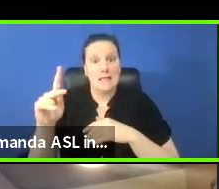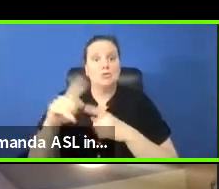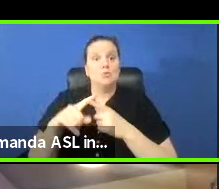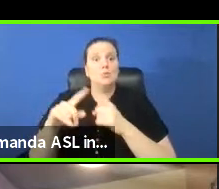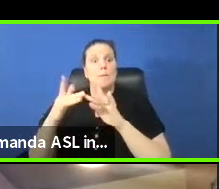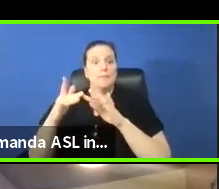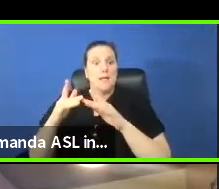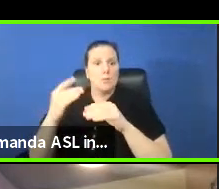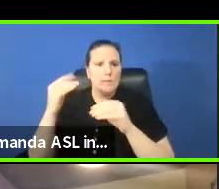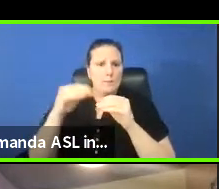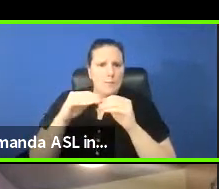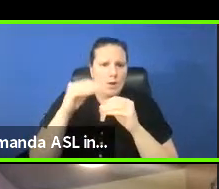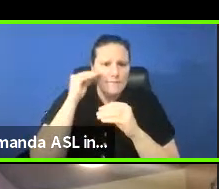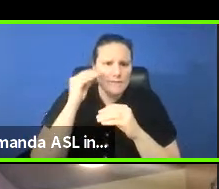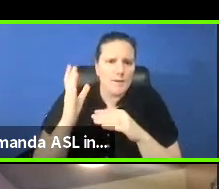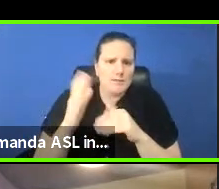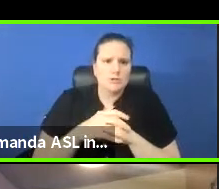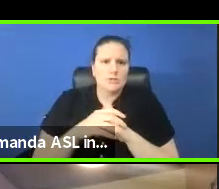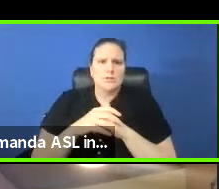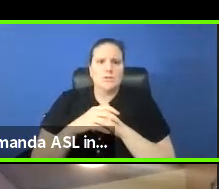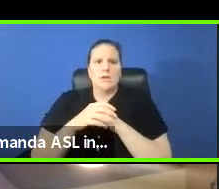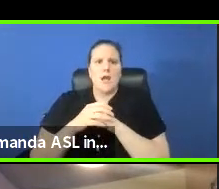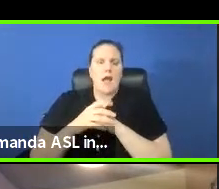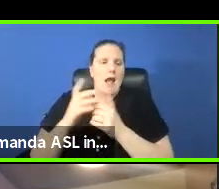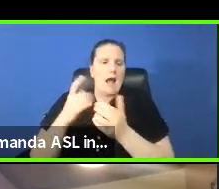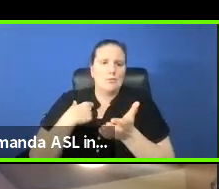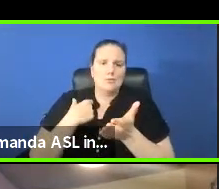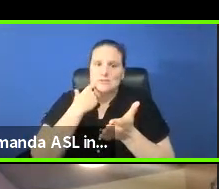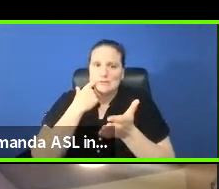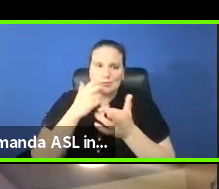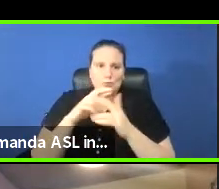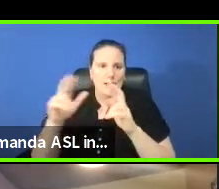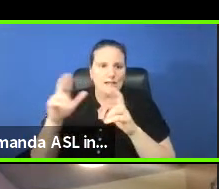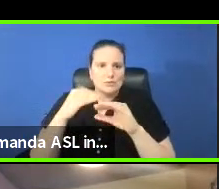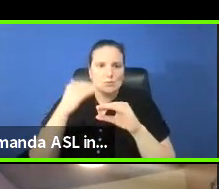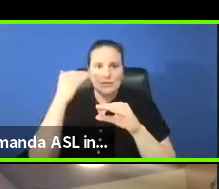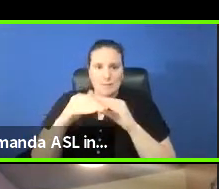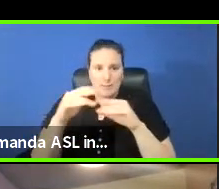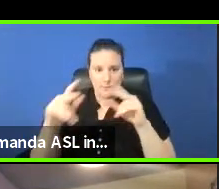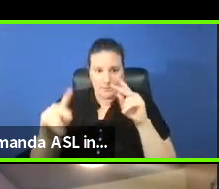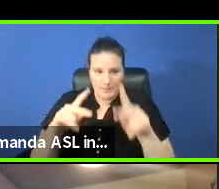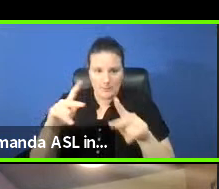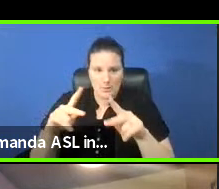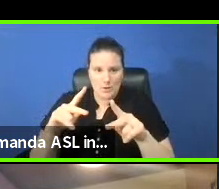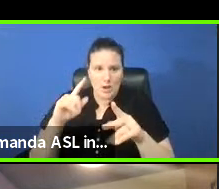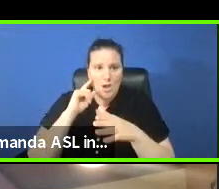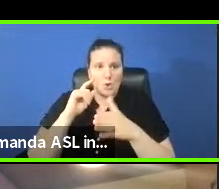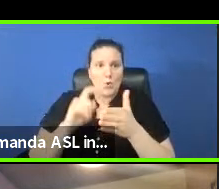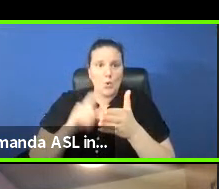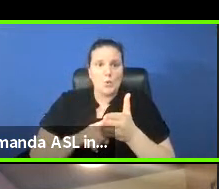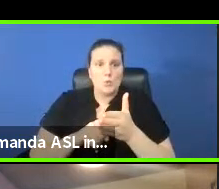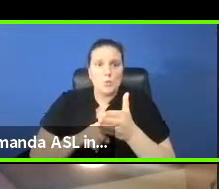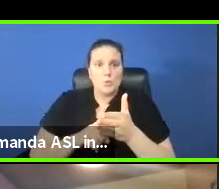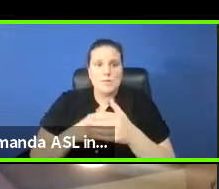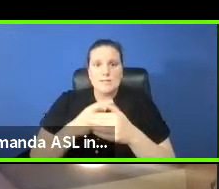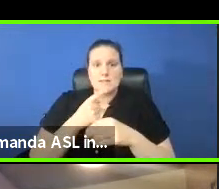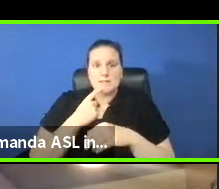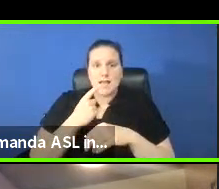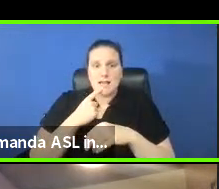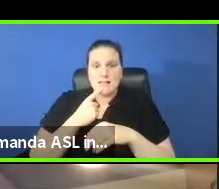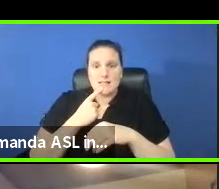website with more information. I was just getting ready to send an email to people, and I noticed that it says on the